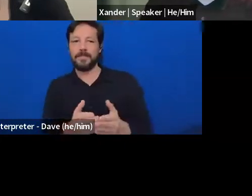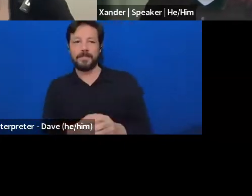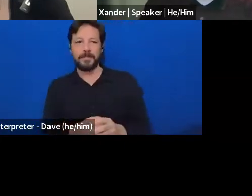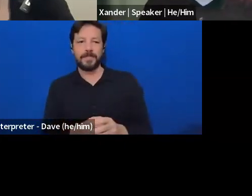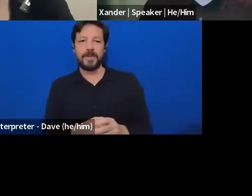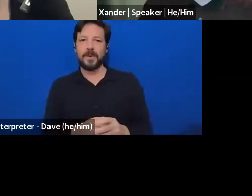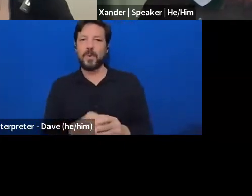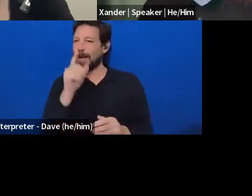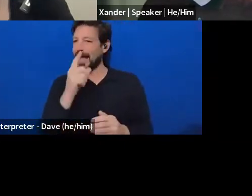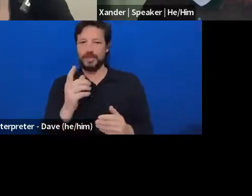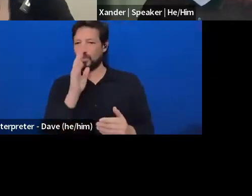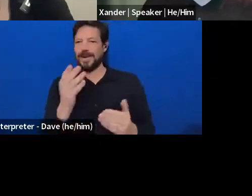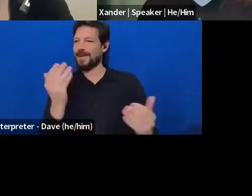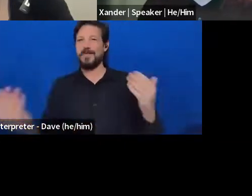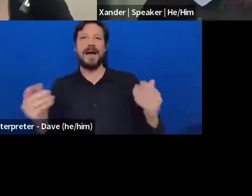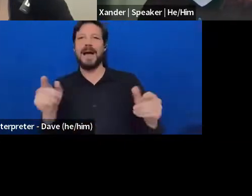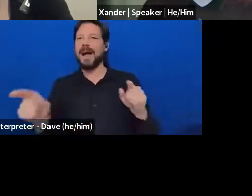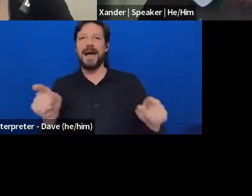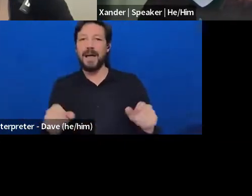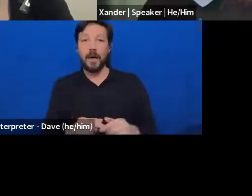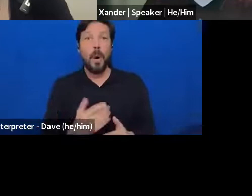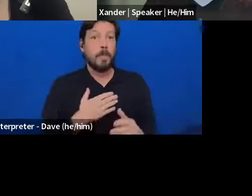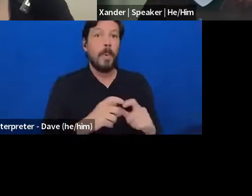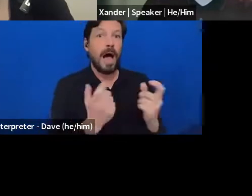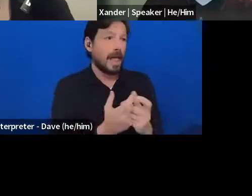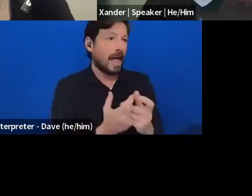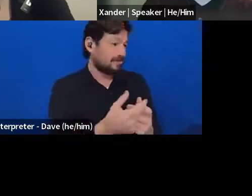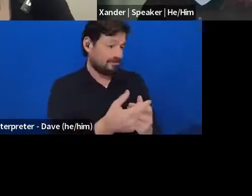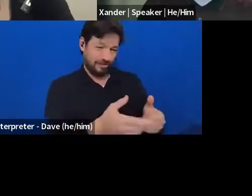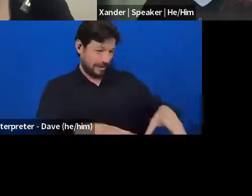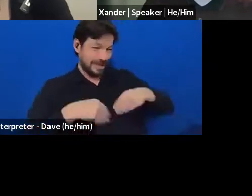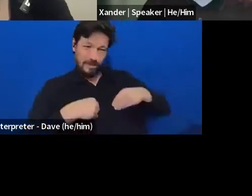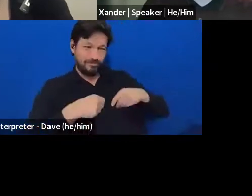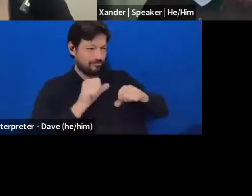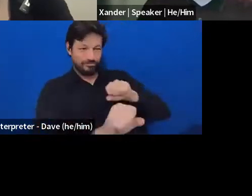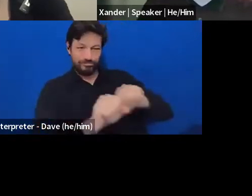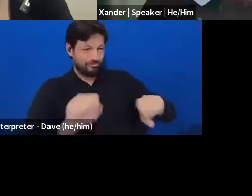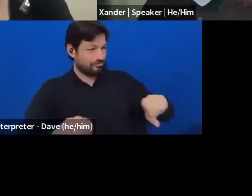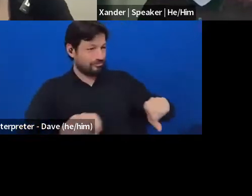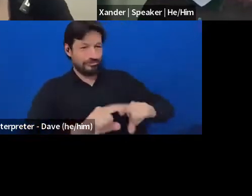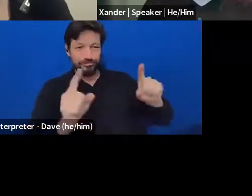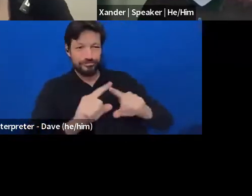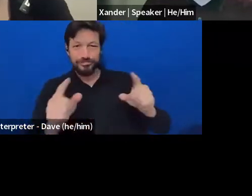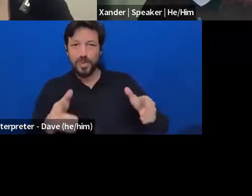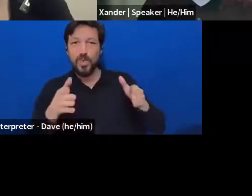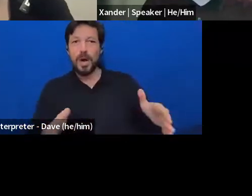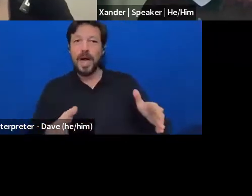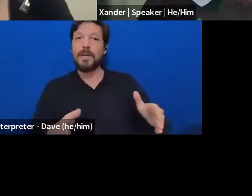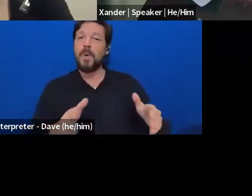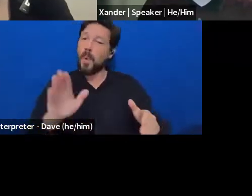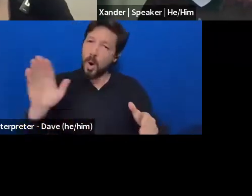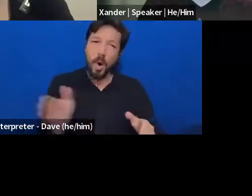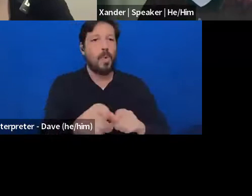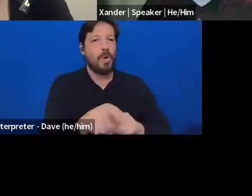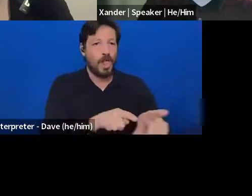just have this culture in my classroom of everyone learns differently. We might not look the same when we're learning, but we are all learning the same thing, and